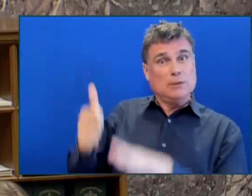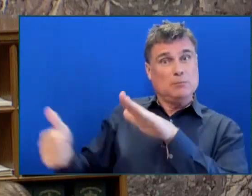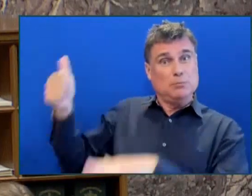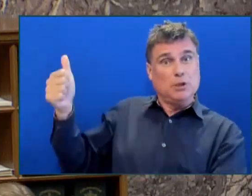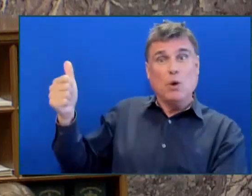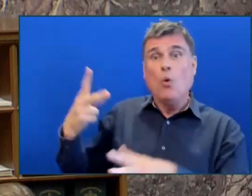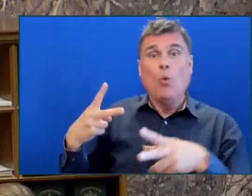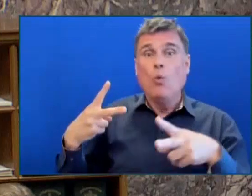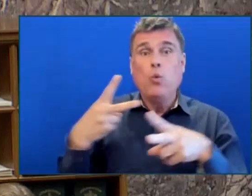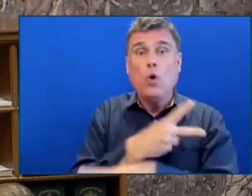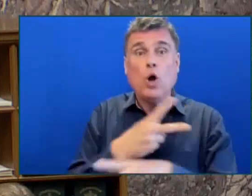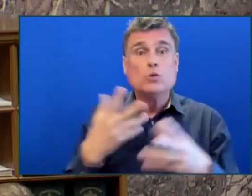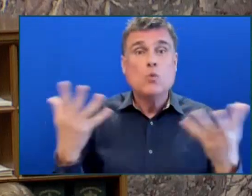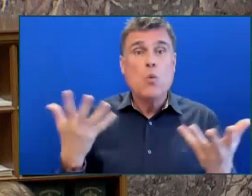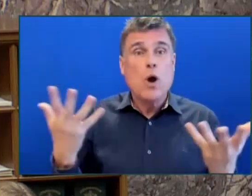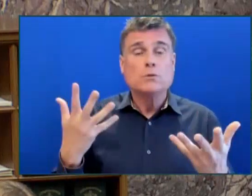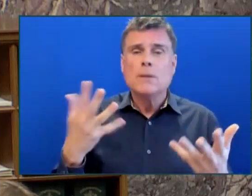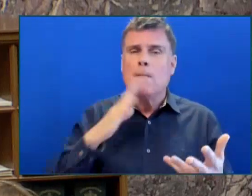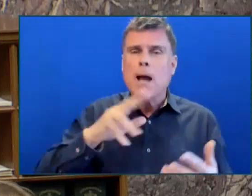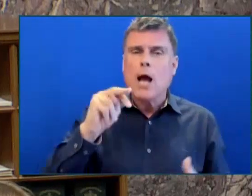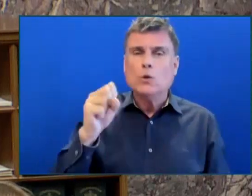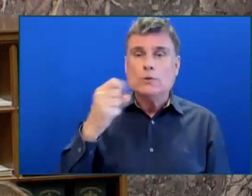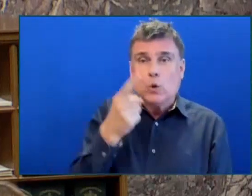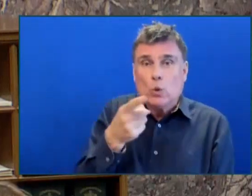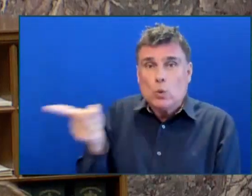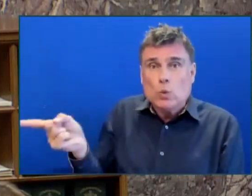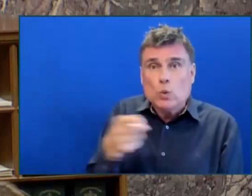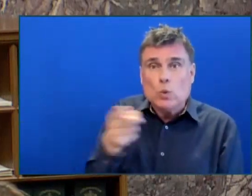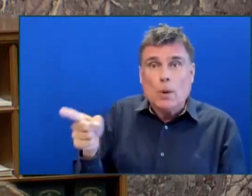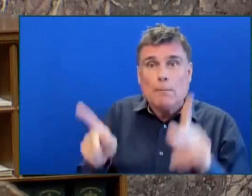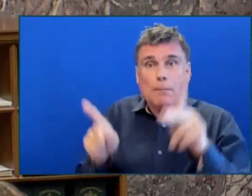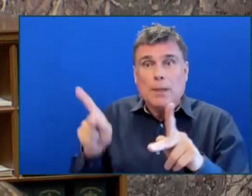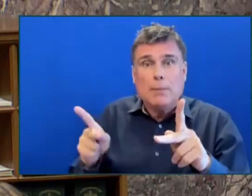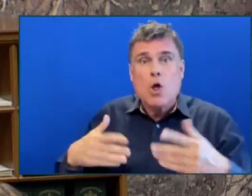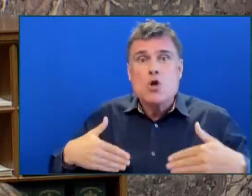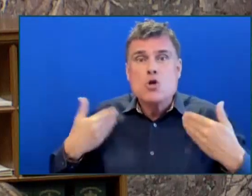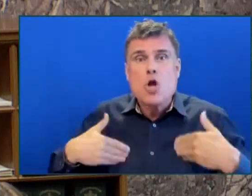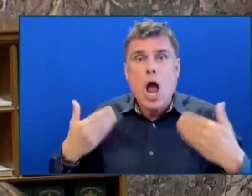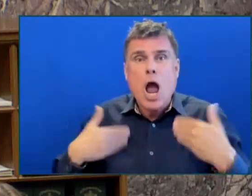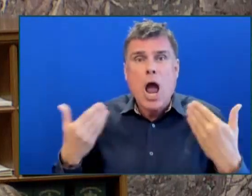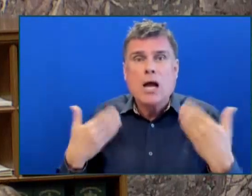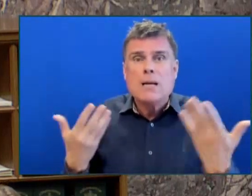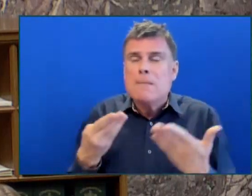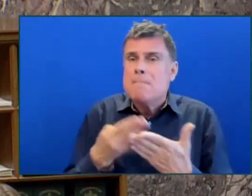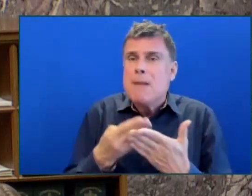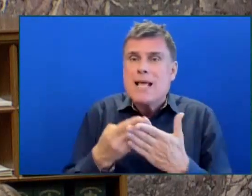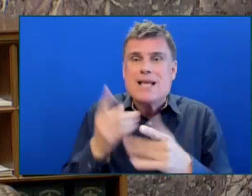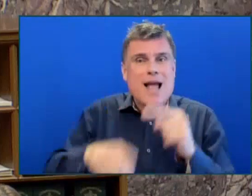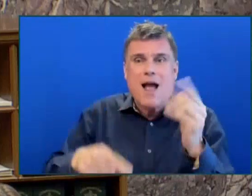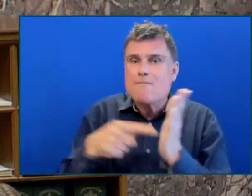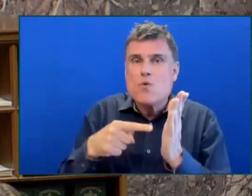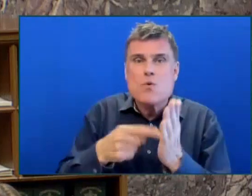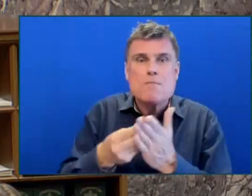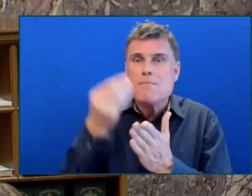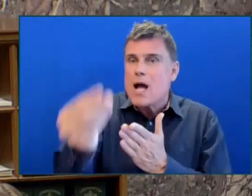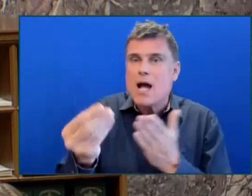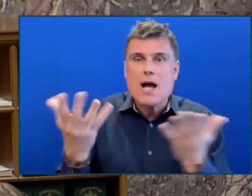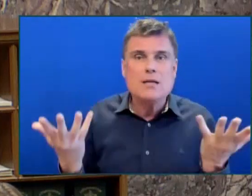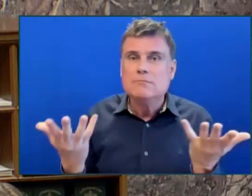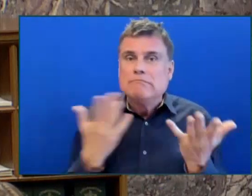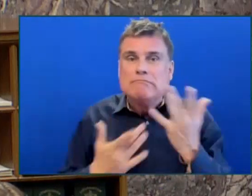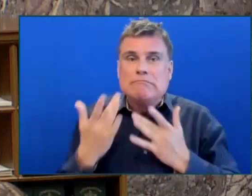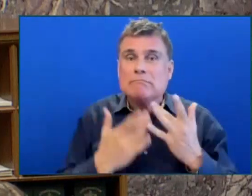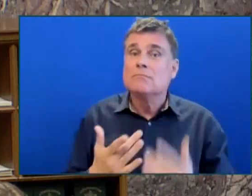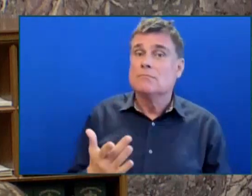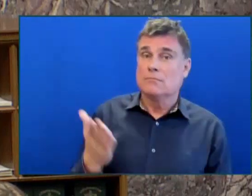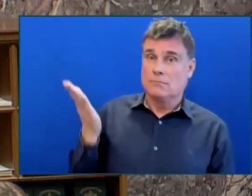Now, despite housing being the NDP government's signature promise in 2017 when they got elected, housing affordability, their